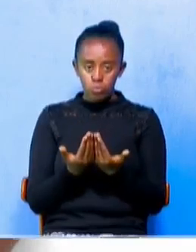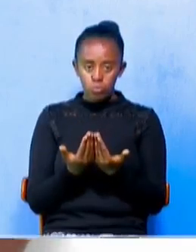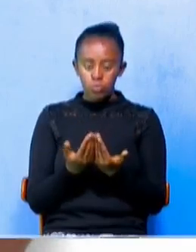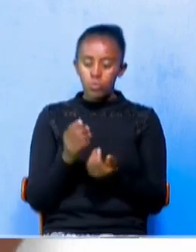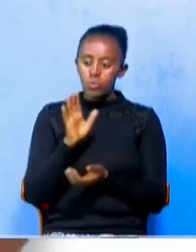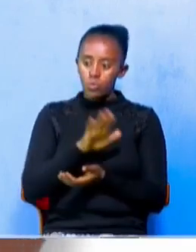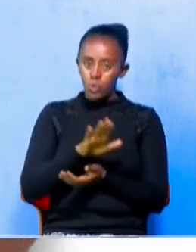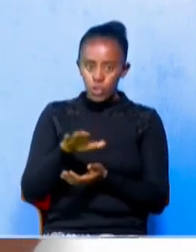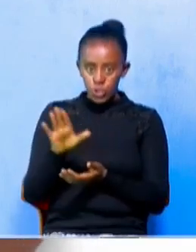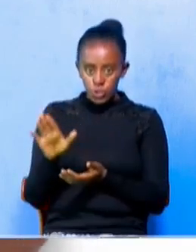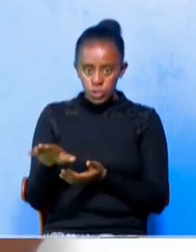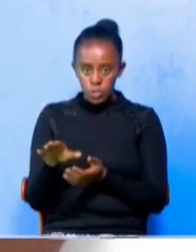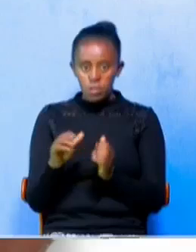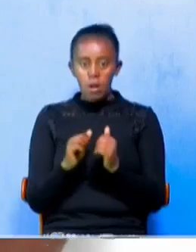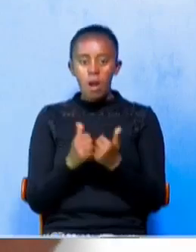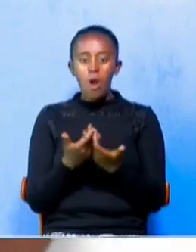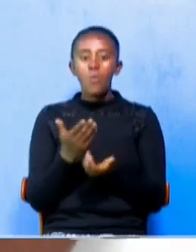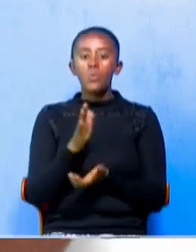children